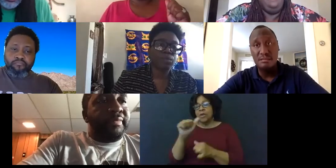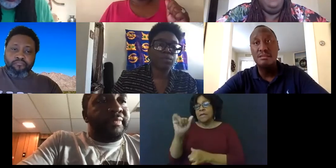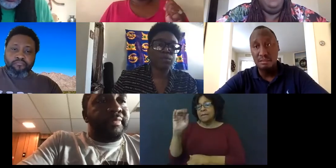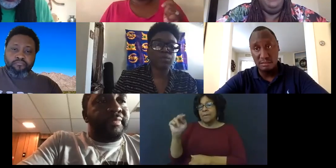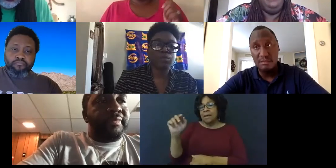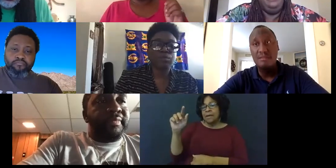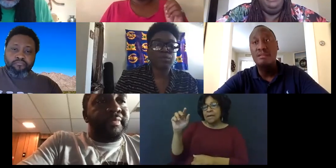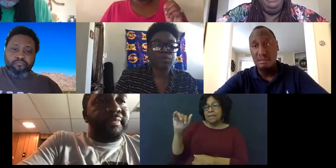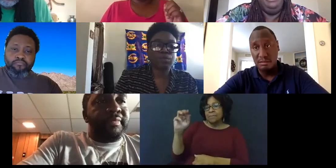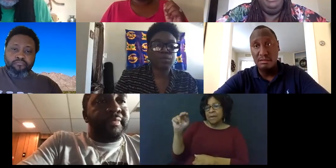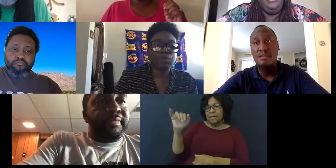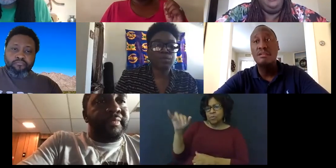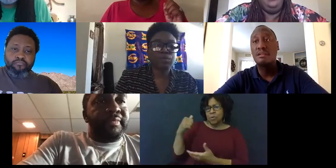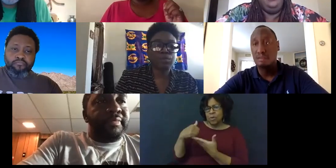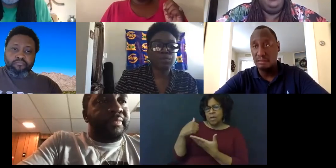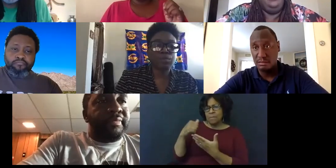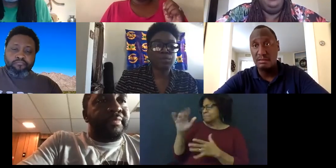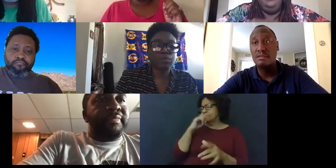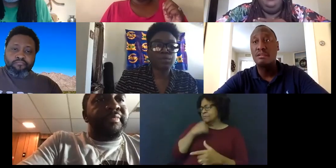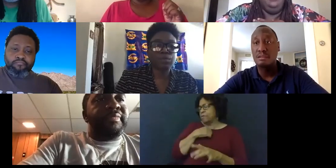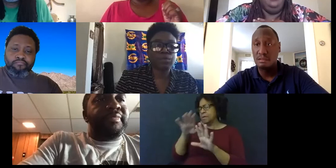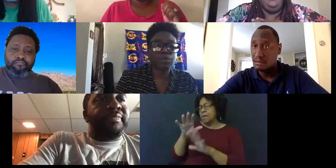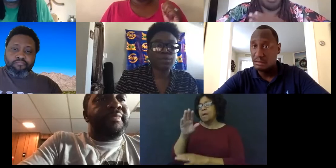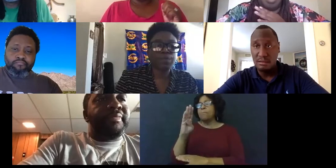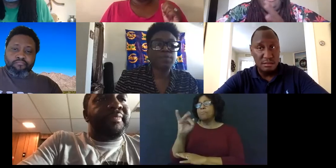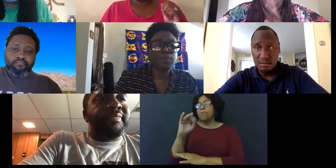to add? I mean, I'm sorry, Bri.